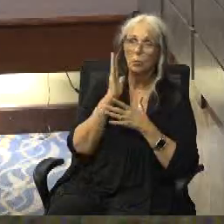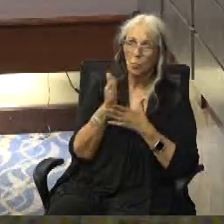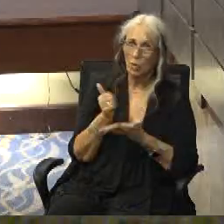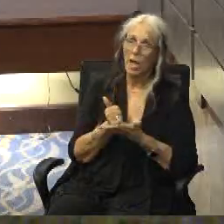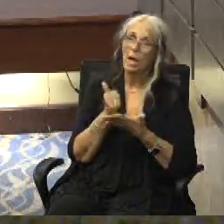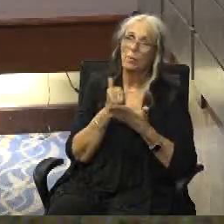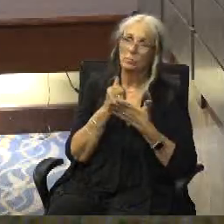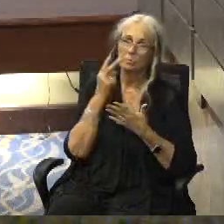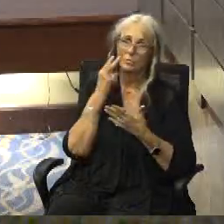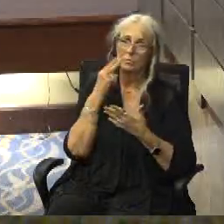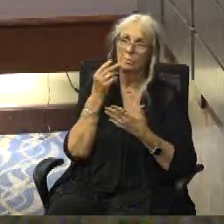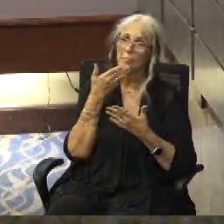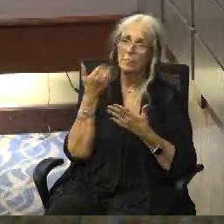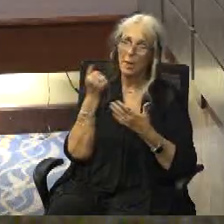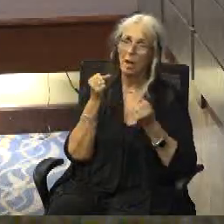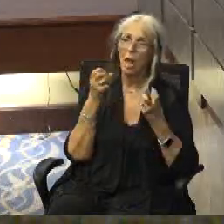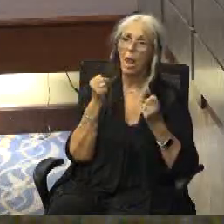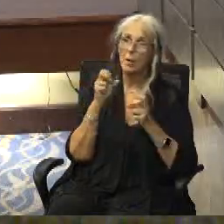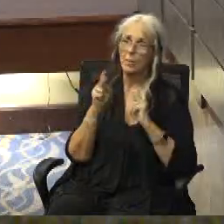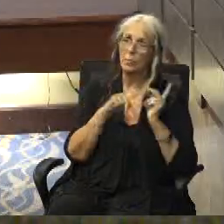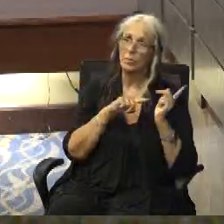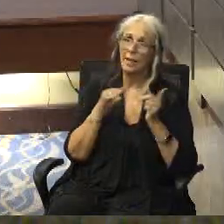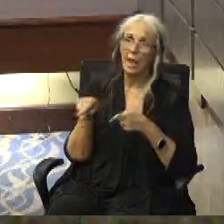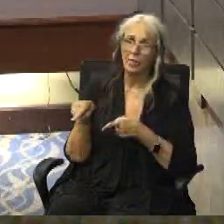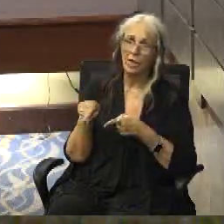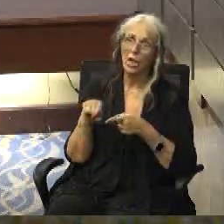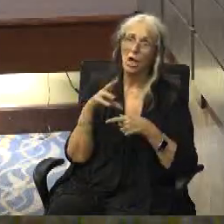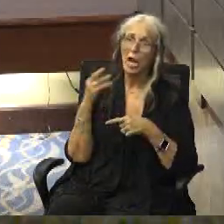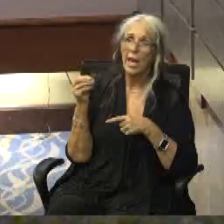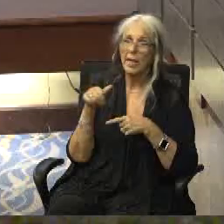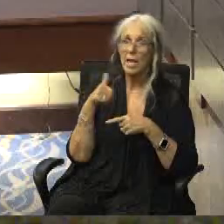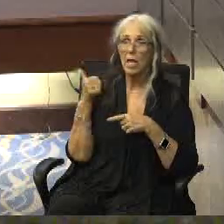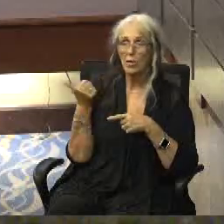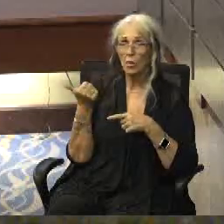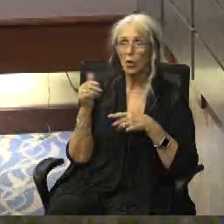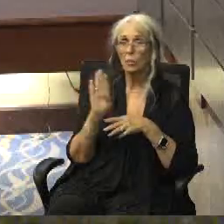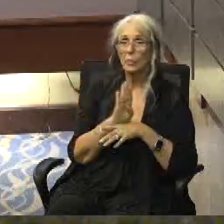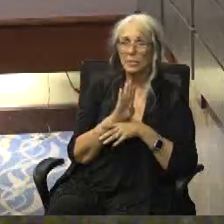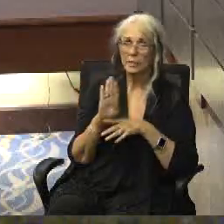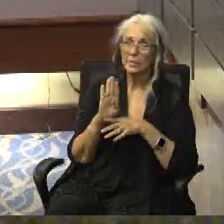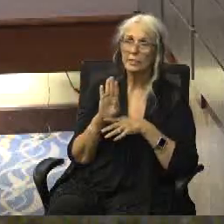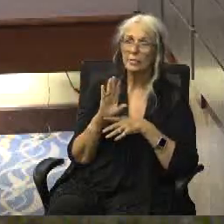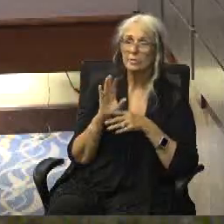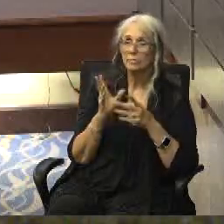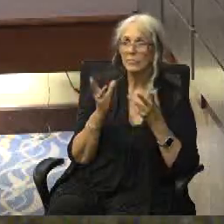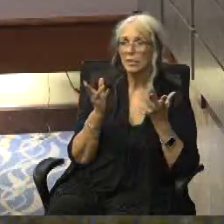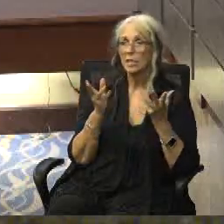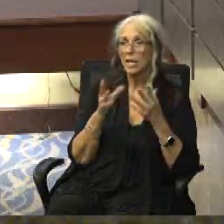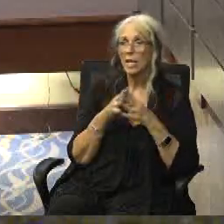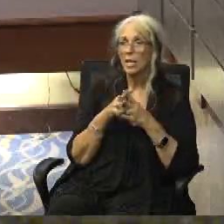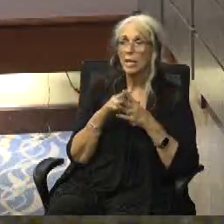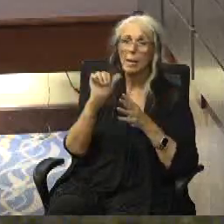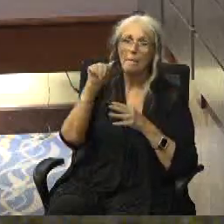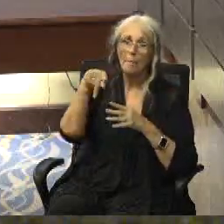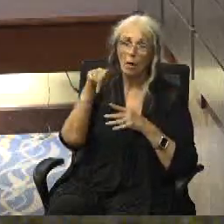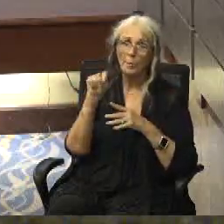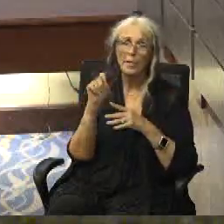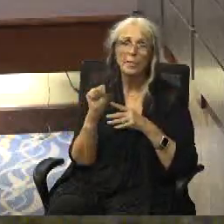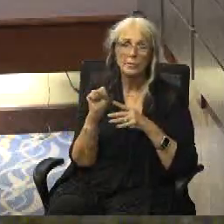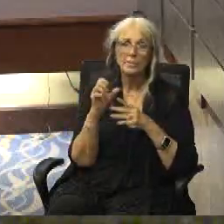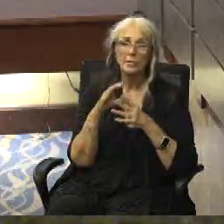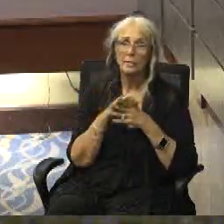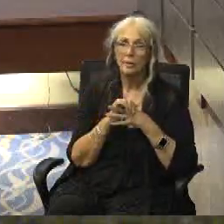bring more folks down there and possibly other businesses or other homes, apartments.